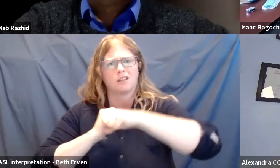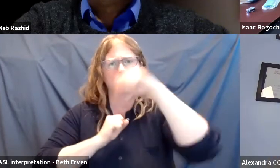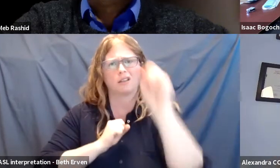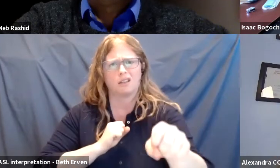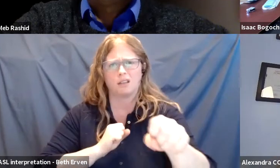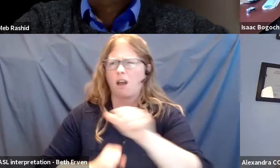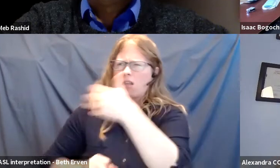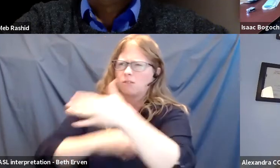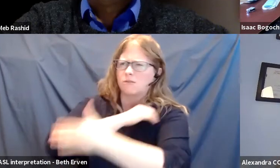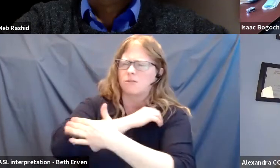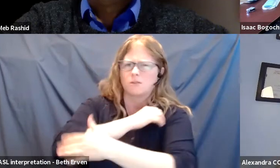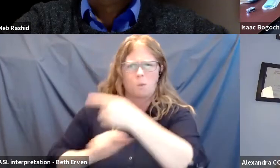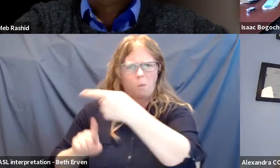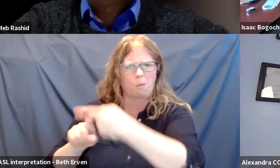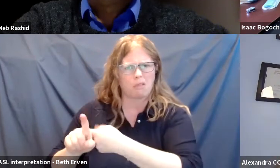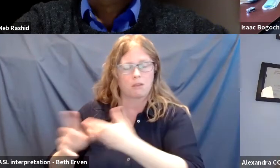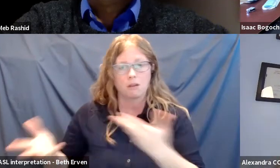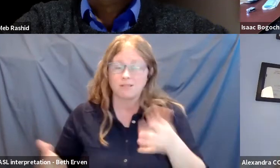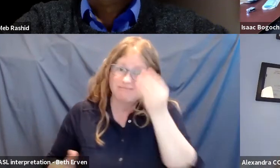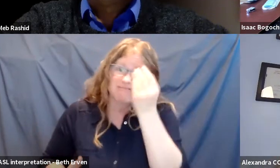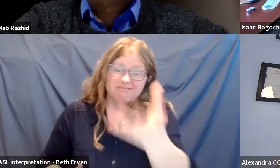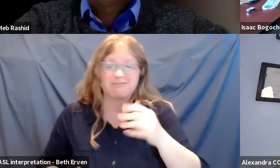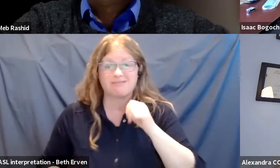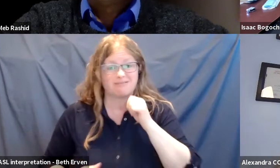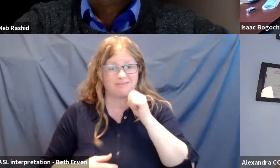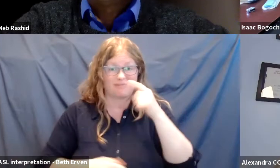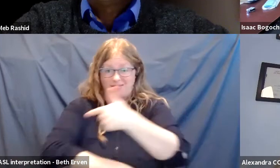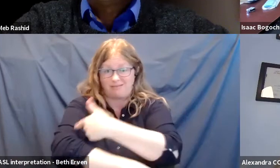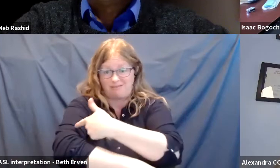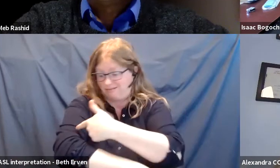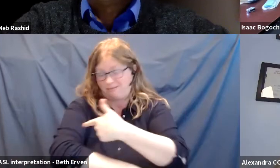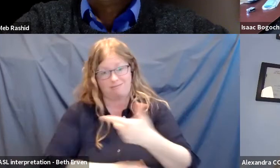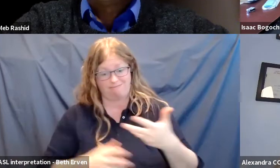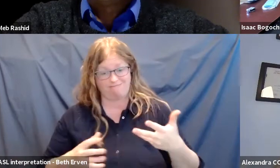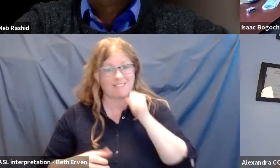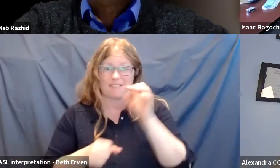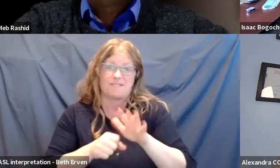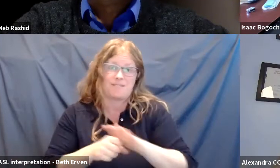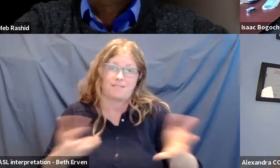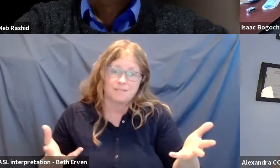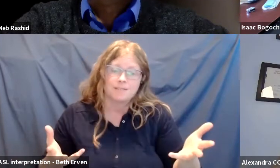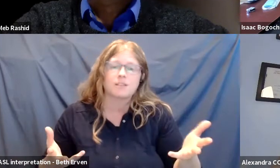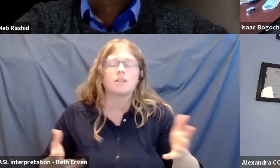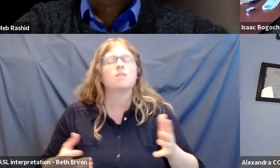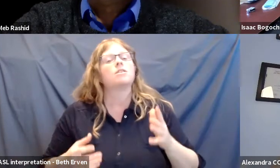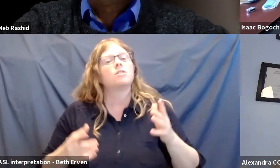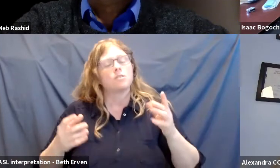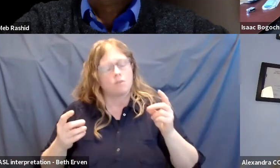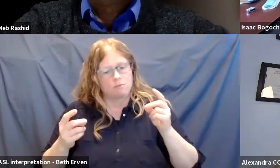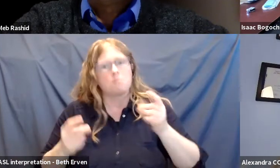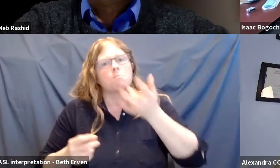countries? Yeah, it's because we don't have enough vaccines. And because we don't have enough vaccines, we're doing a first dose fast